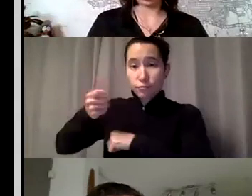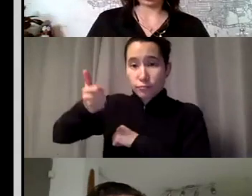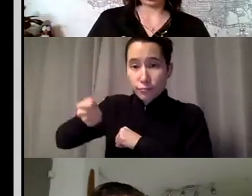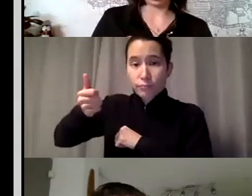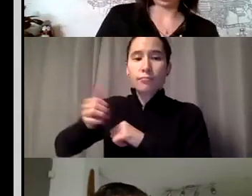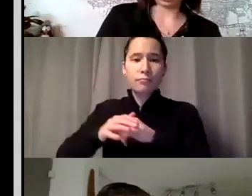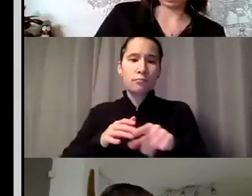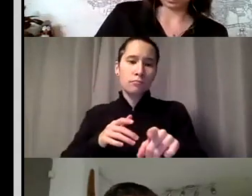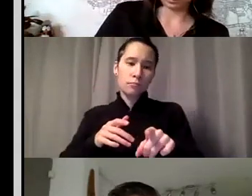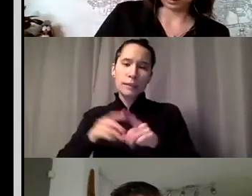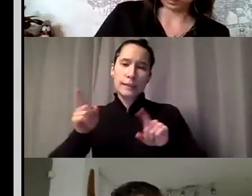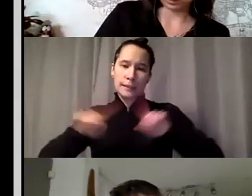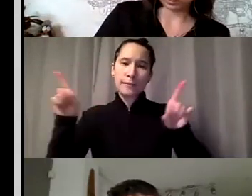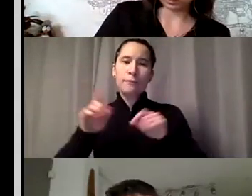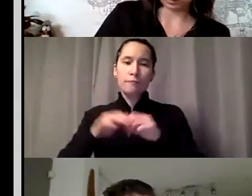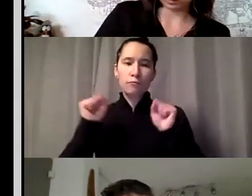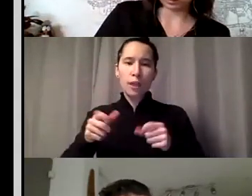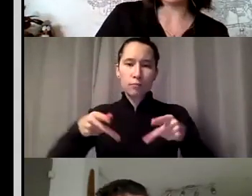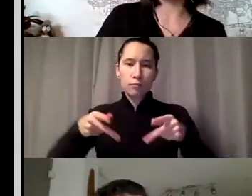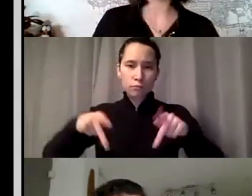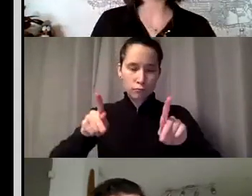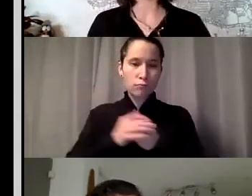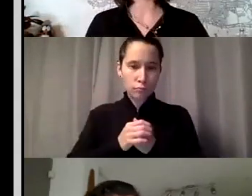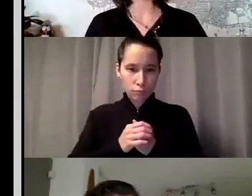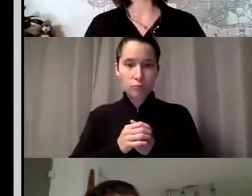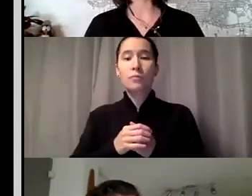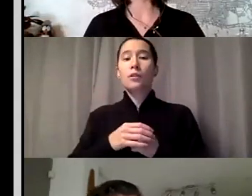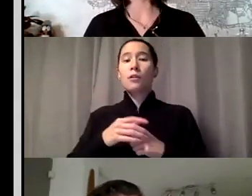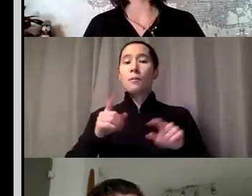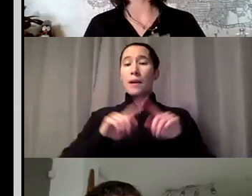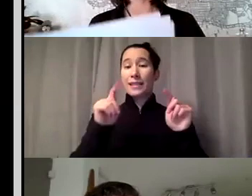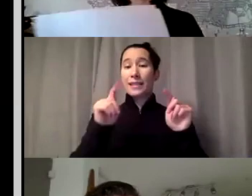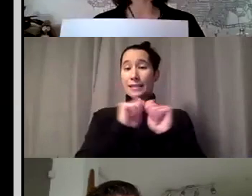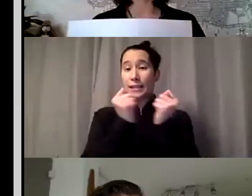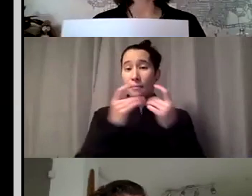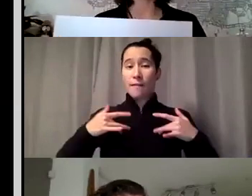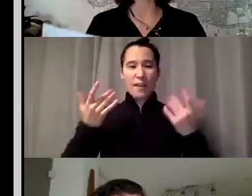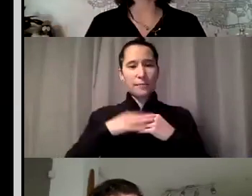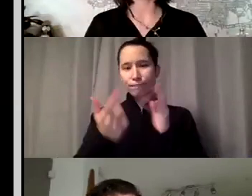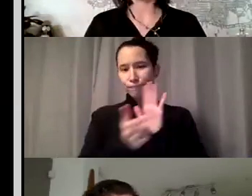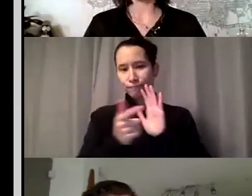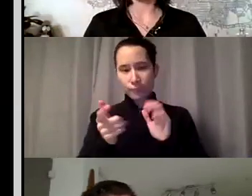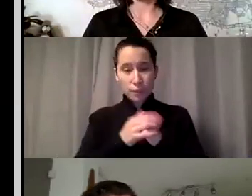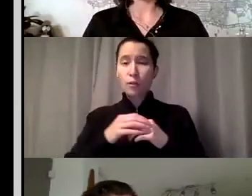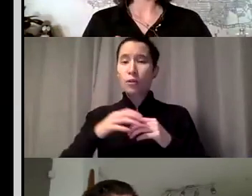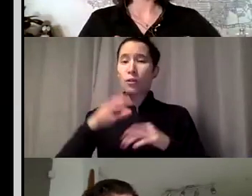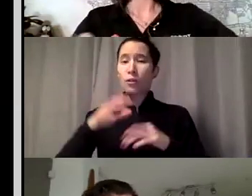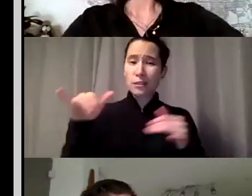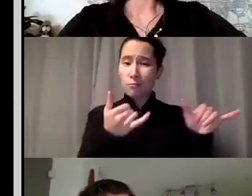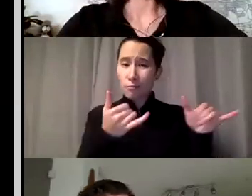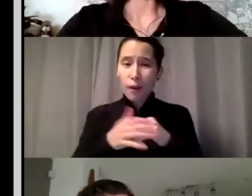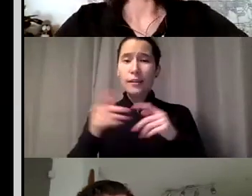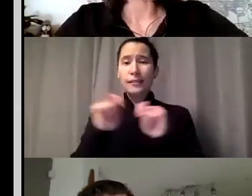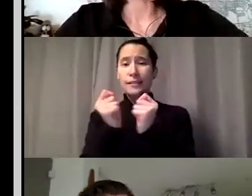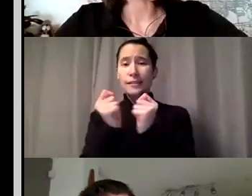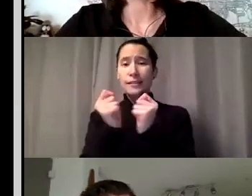this time. When I say team events, team photos, Christmas parties, anything outside of the actual act